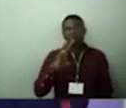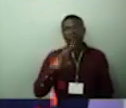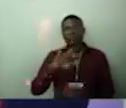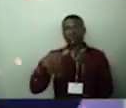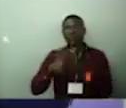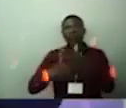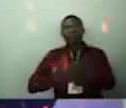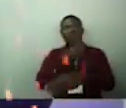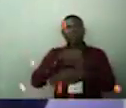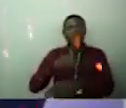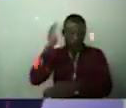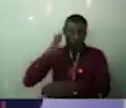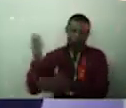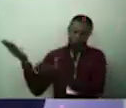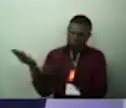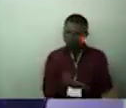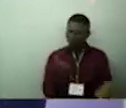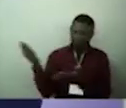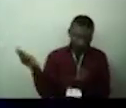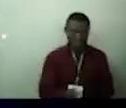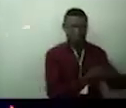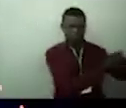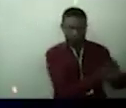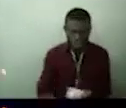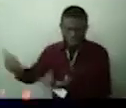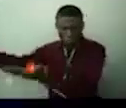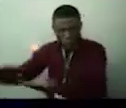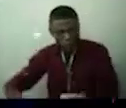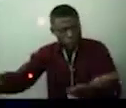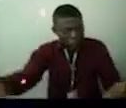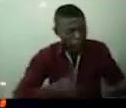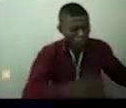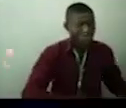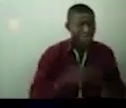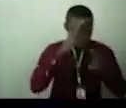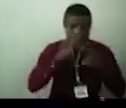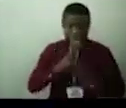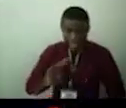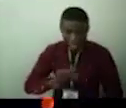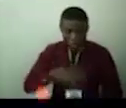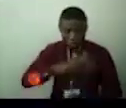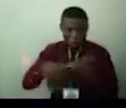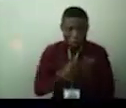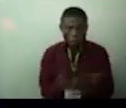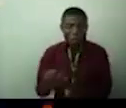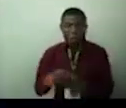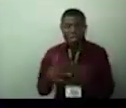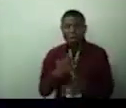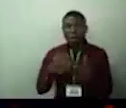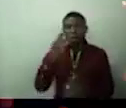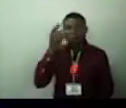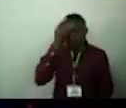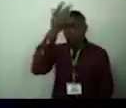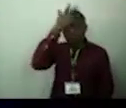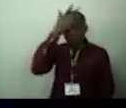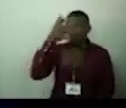nations will bring their honor and their glory into the nations. At this point, you should get me that God